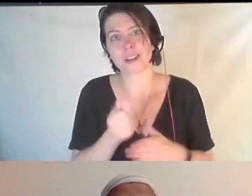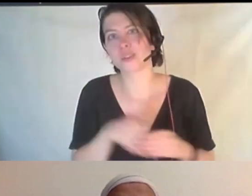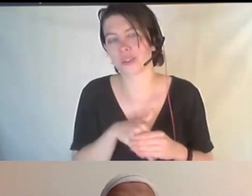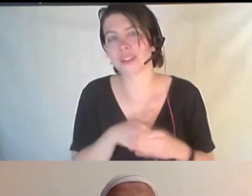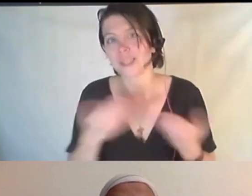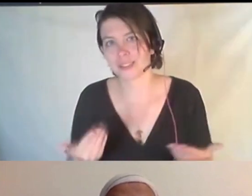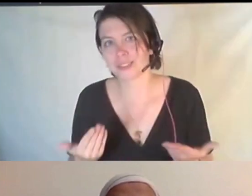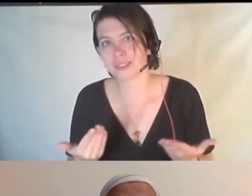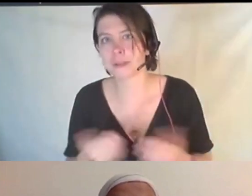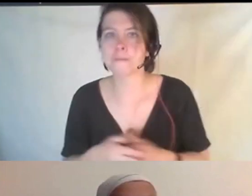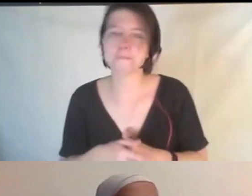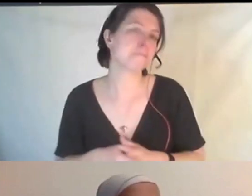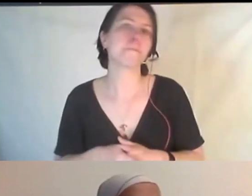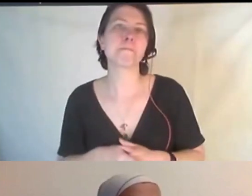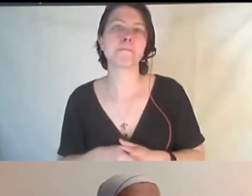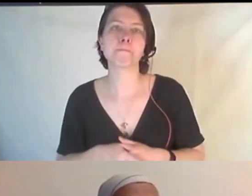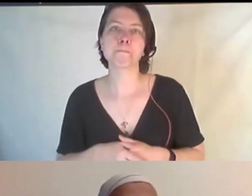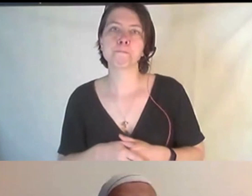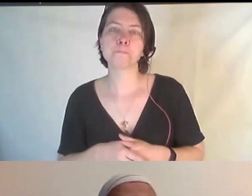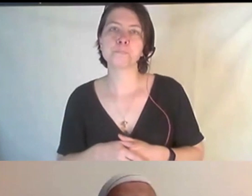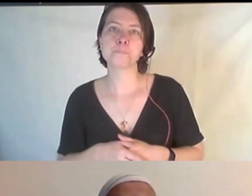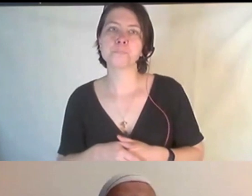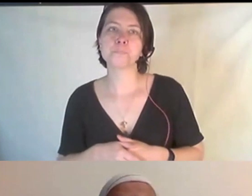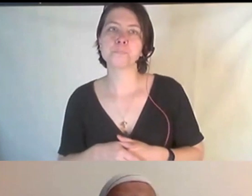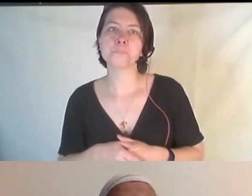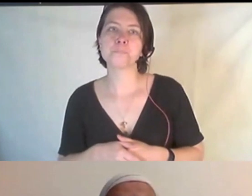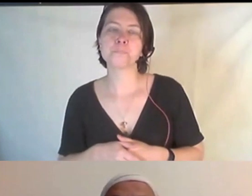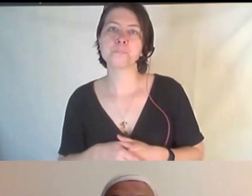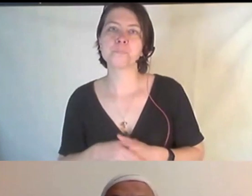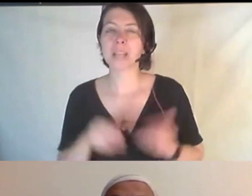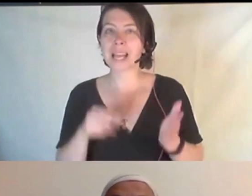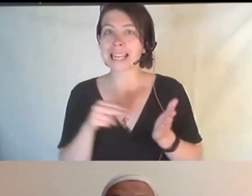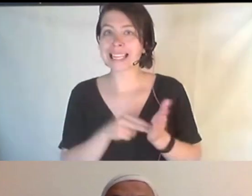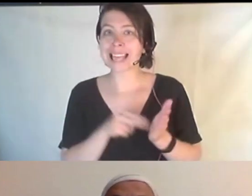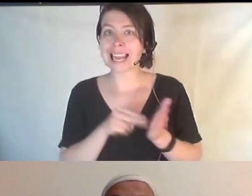We had, as part of Nena's exhibition with Studio Voltaire,